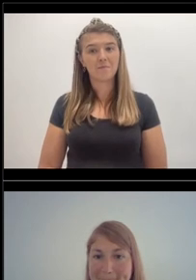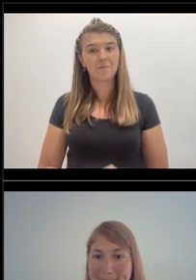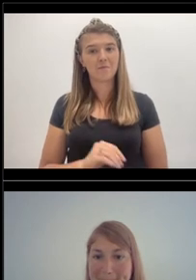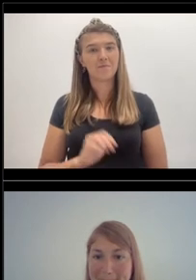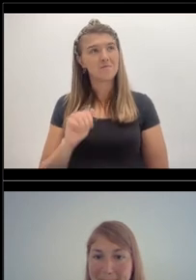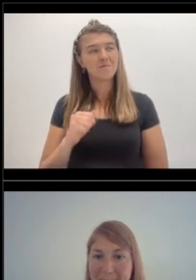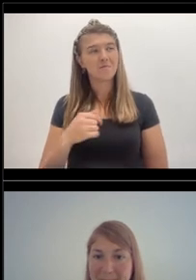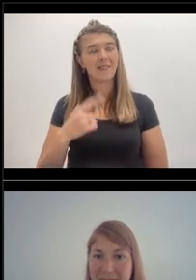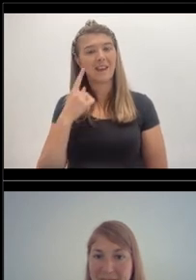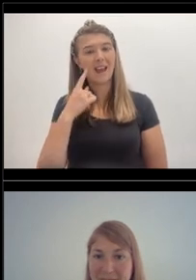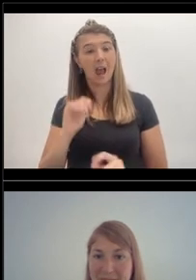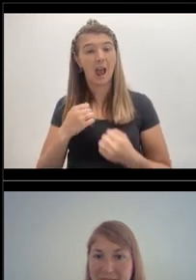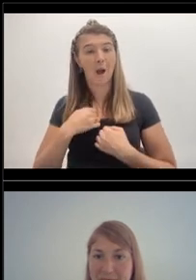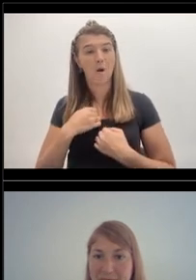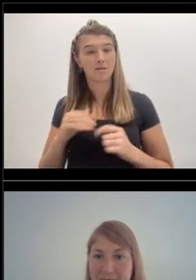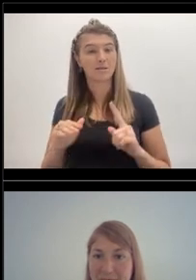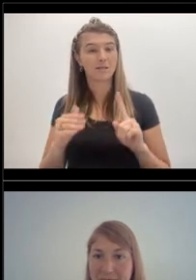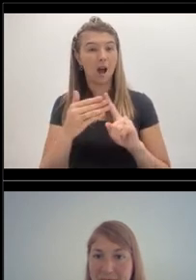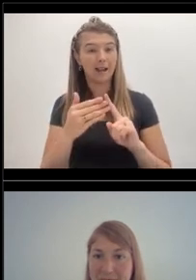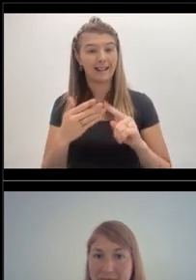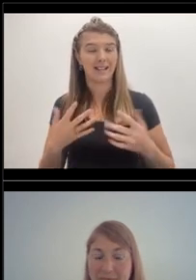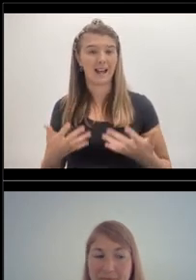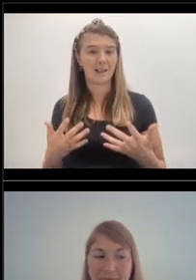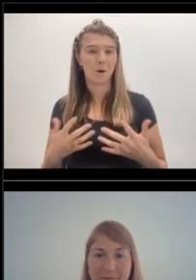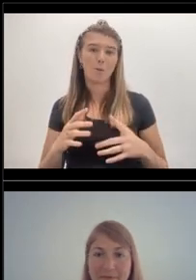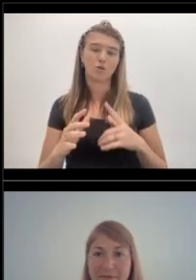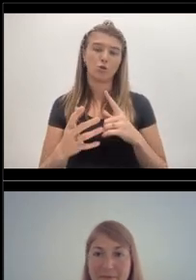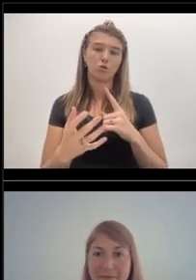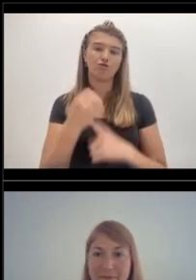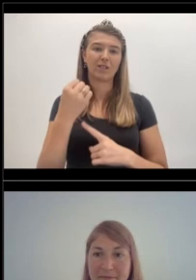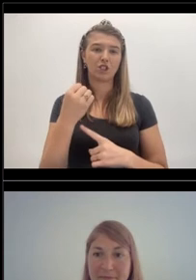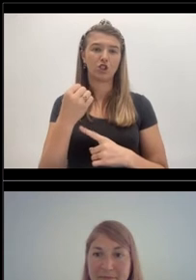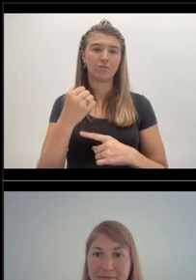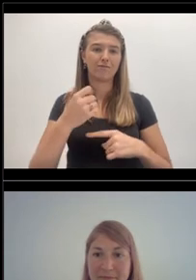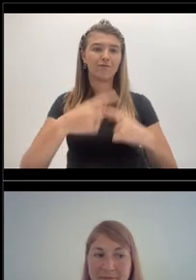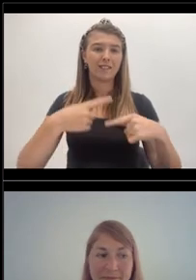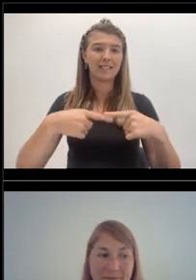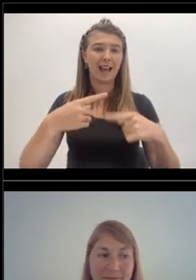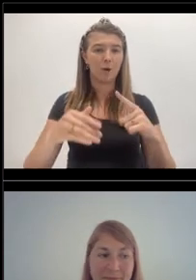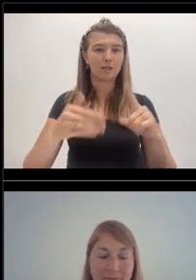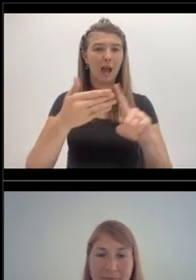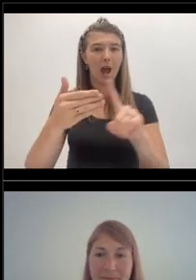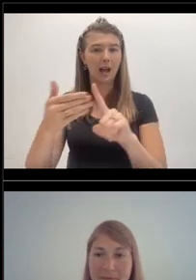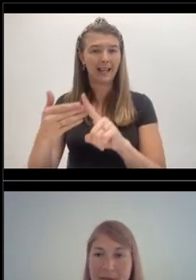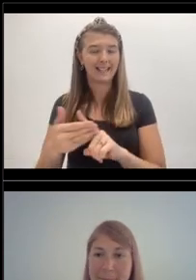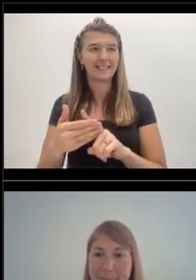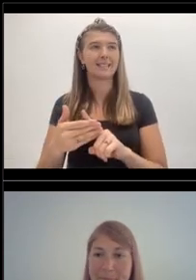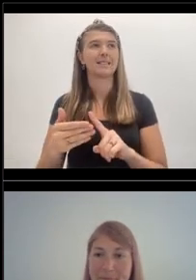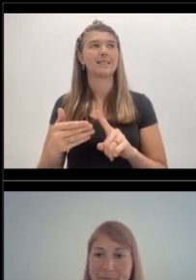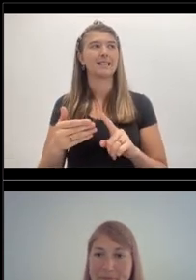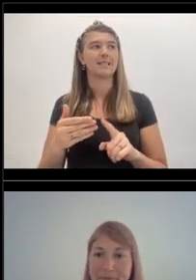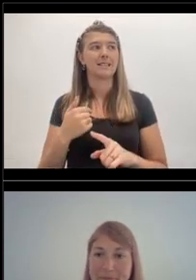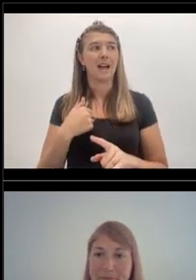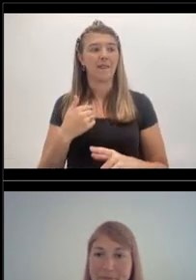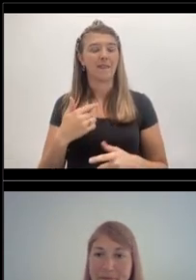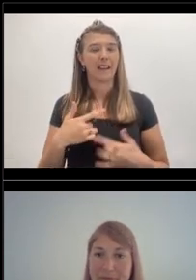Our targets right now to reach recycled content, to reach recycled targets, I apologise.